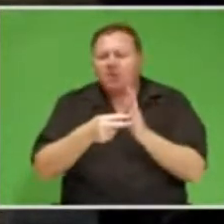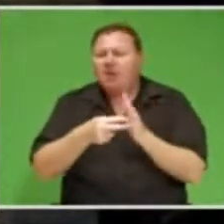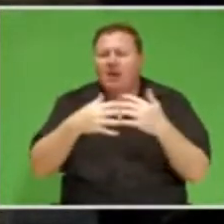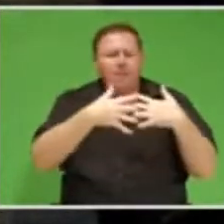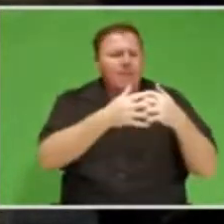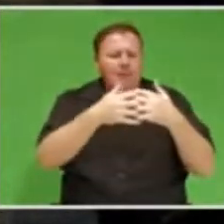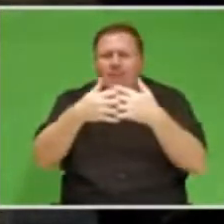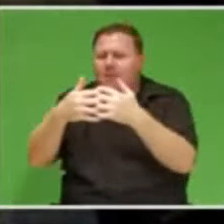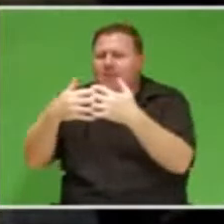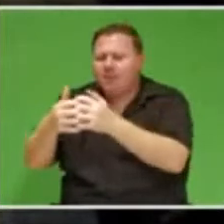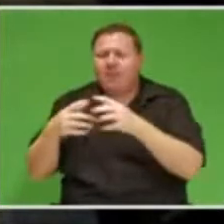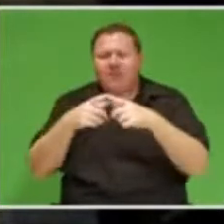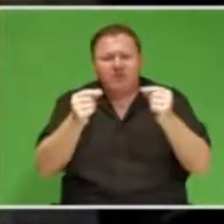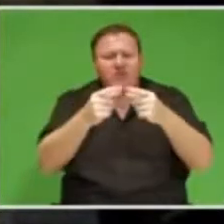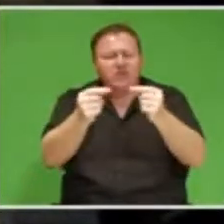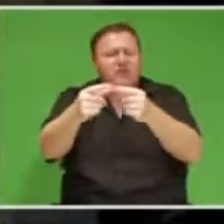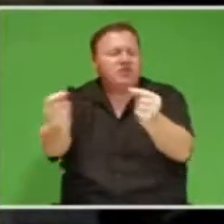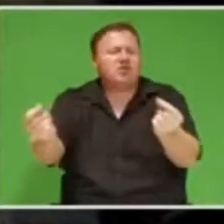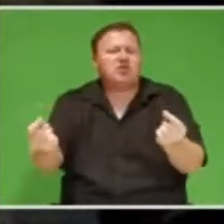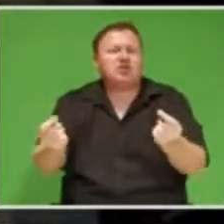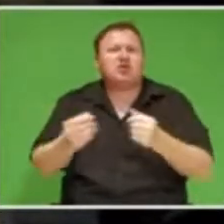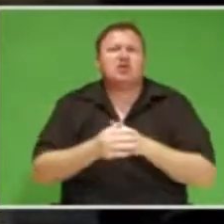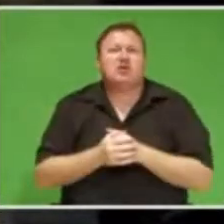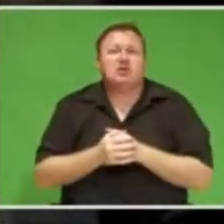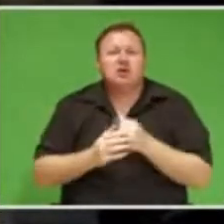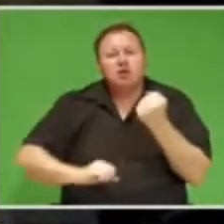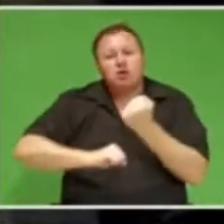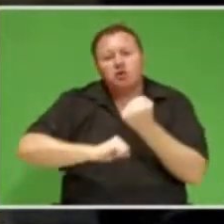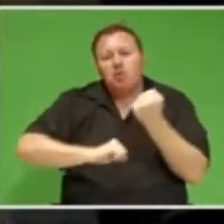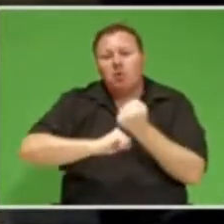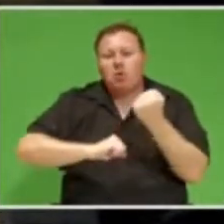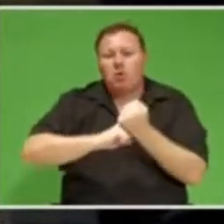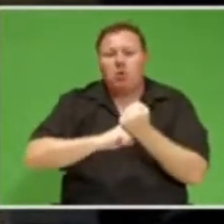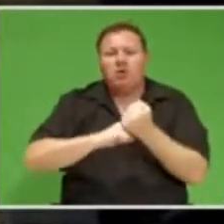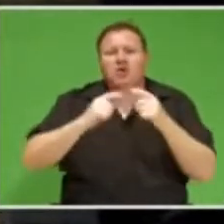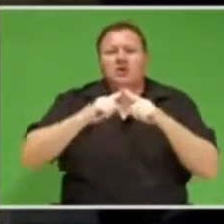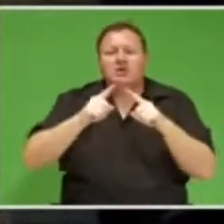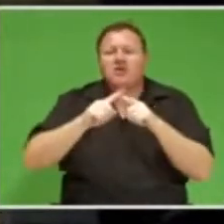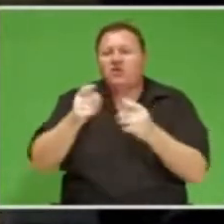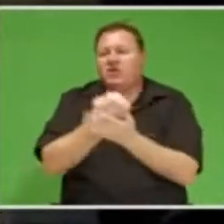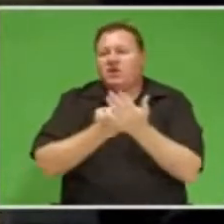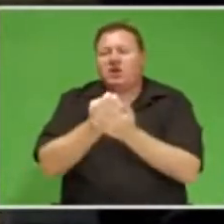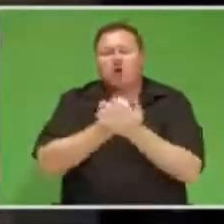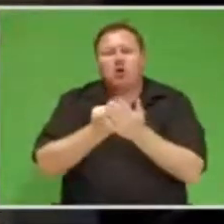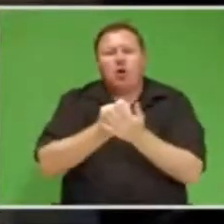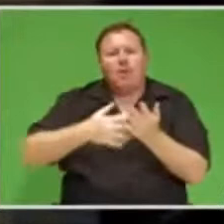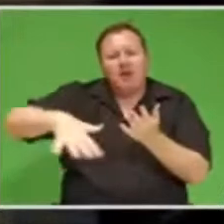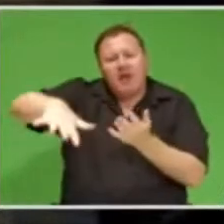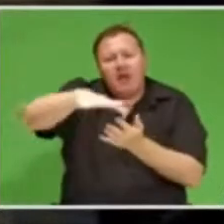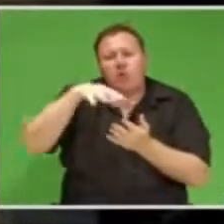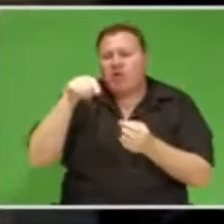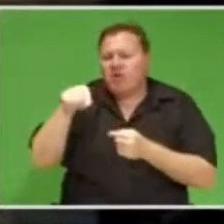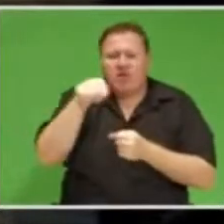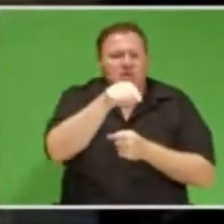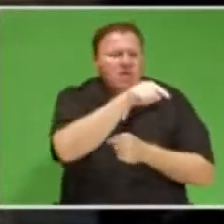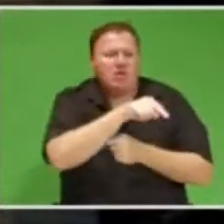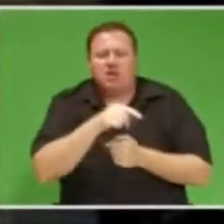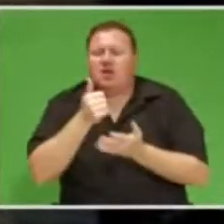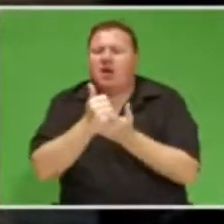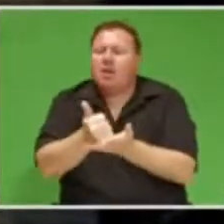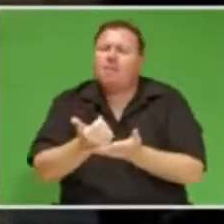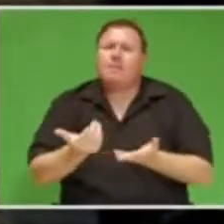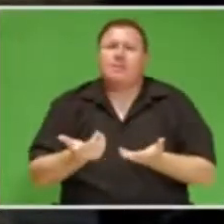are supporting the revival of various sectors of our economy. They're also bringing